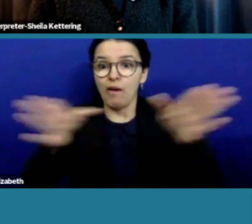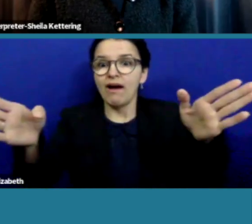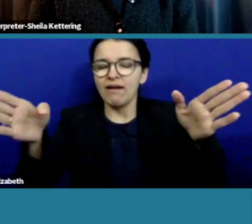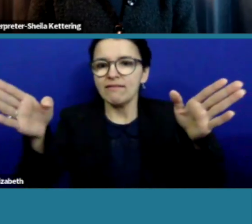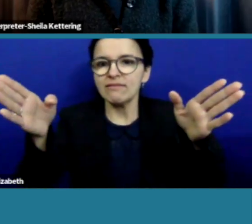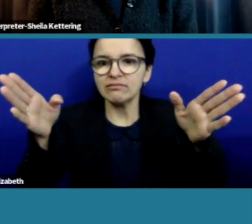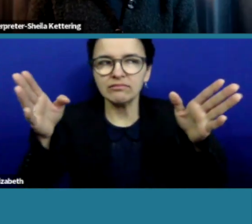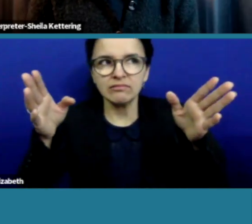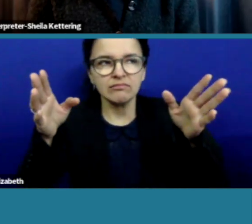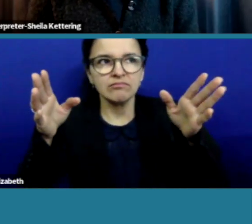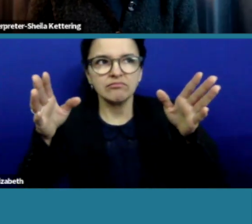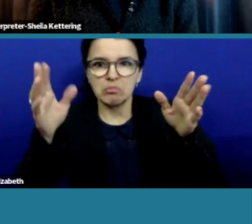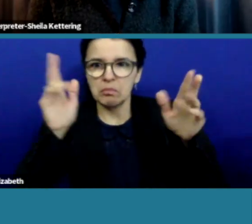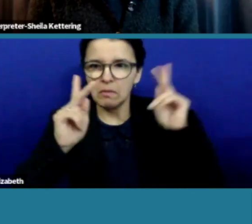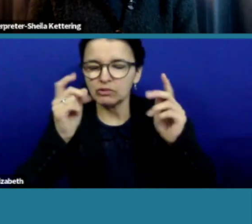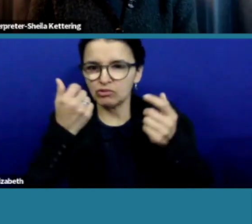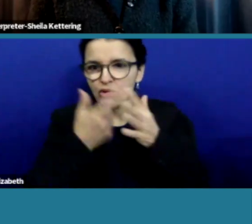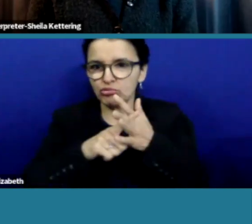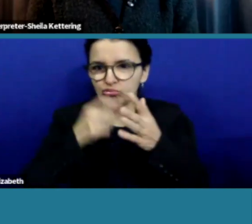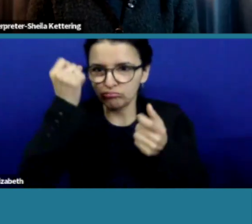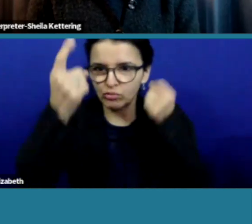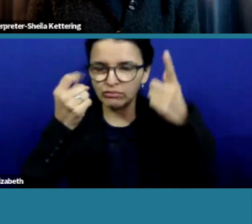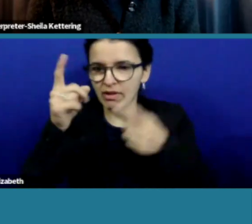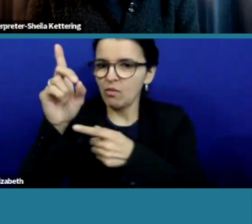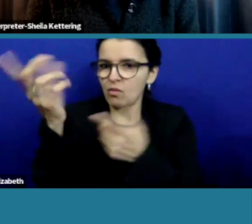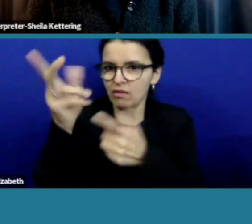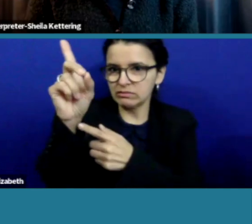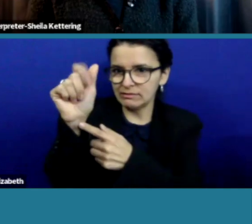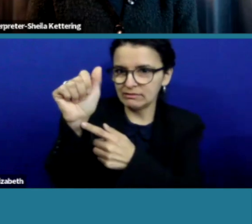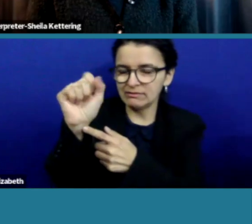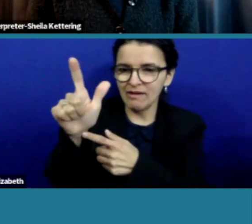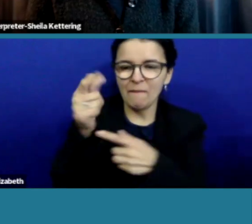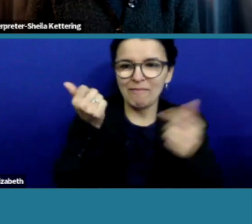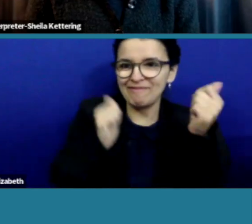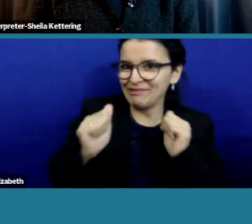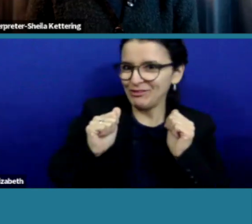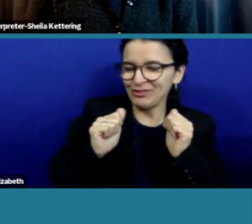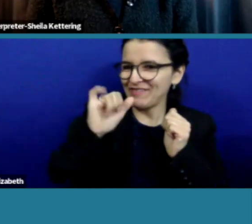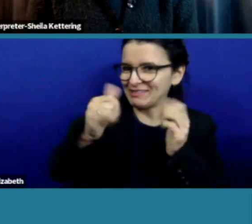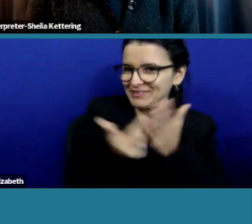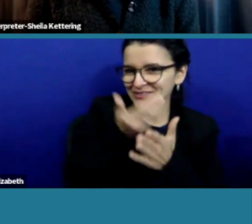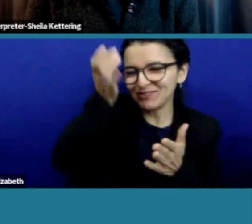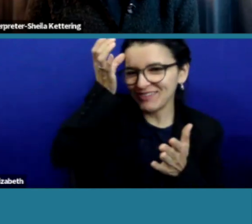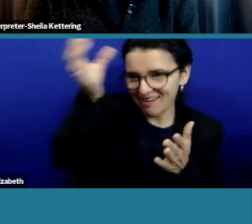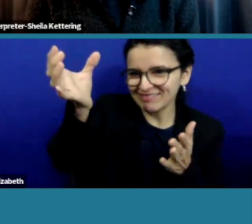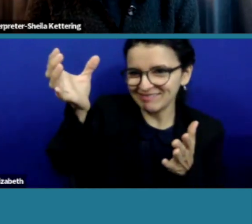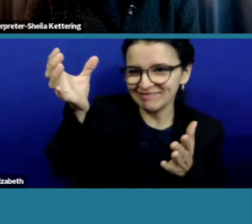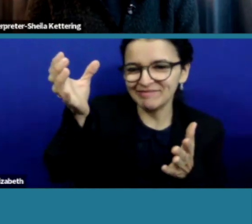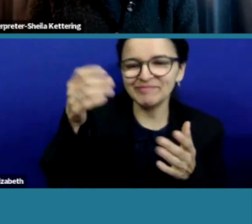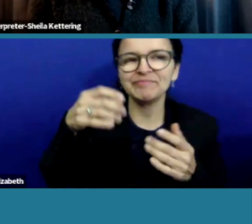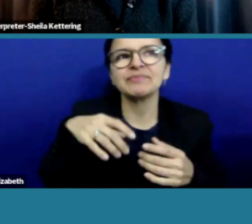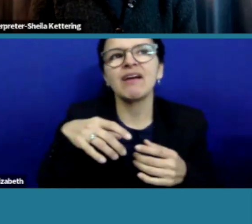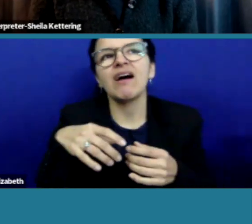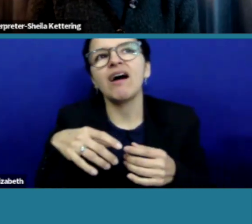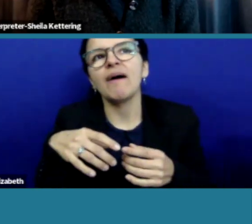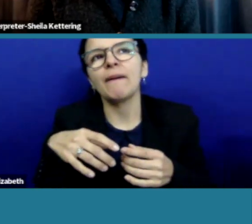It's becoming more widespread, dazzle, in the community, and people have more of an